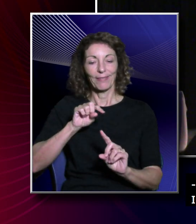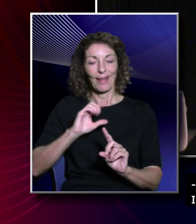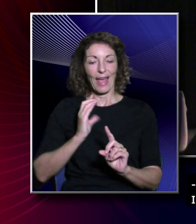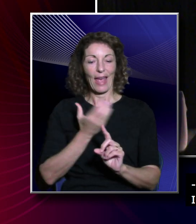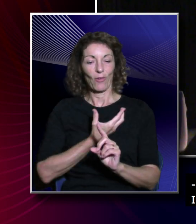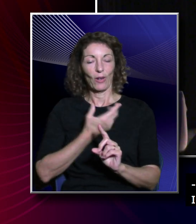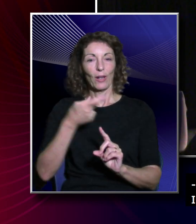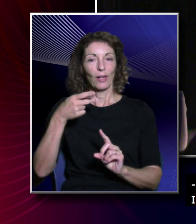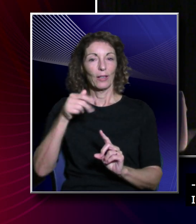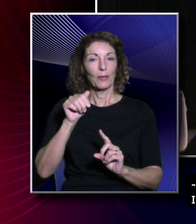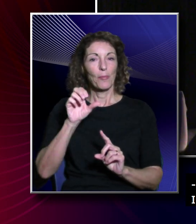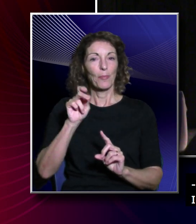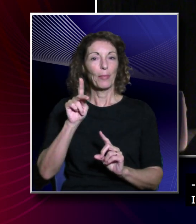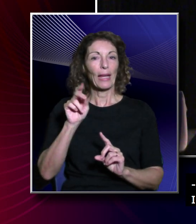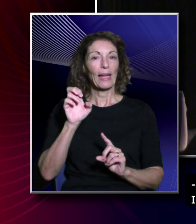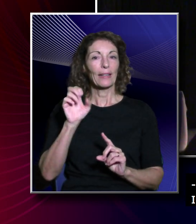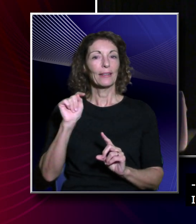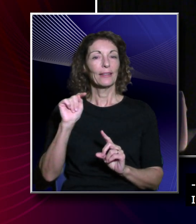packet about